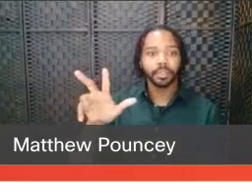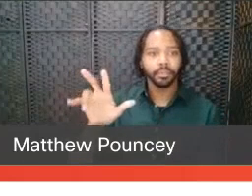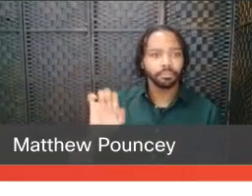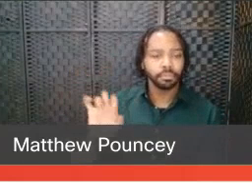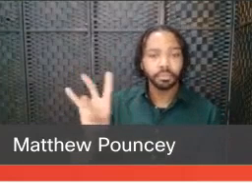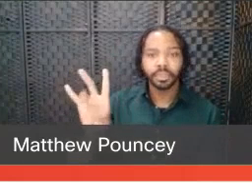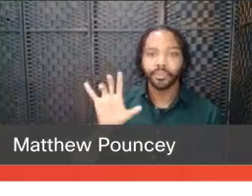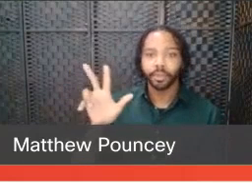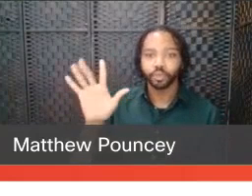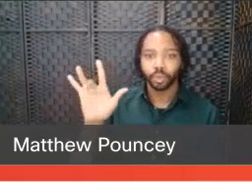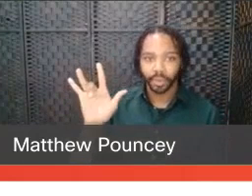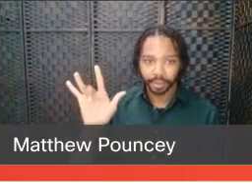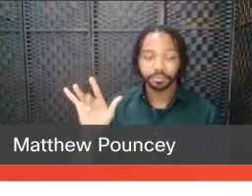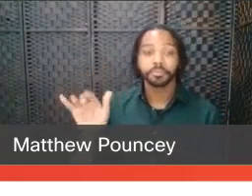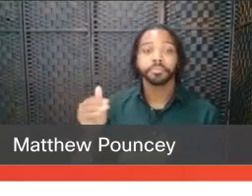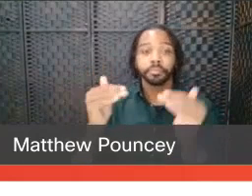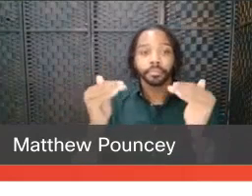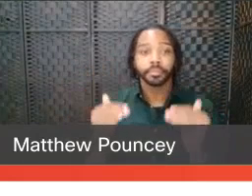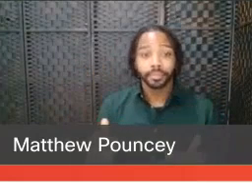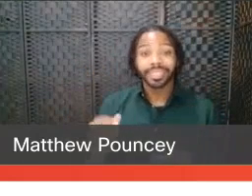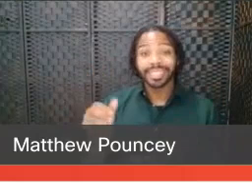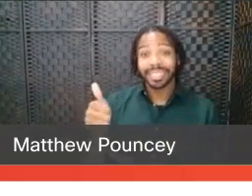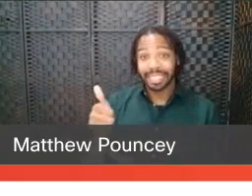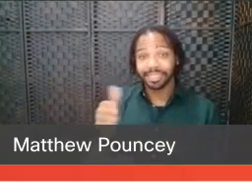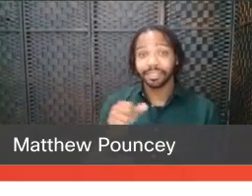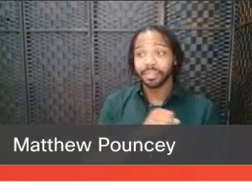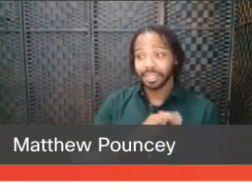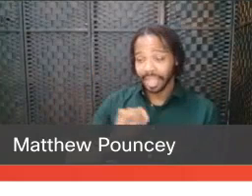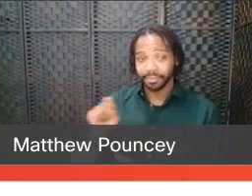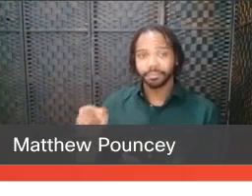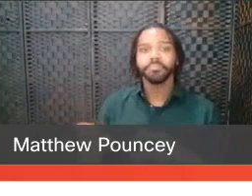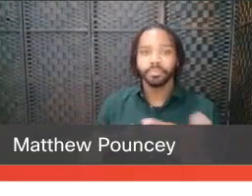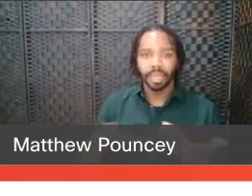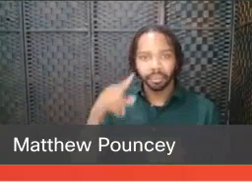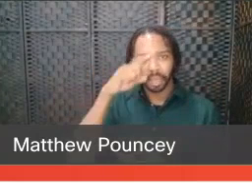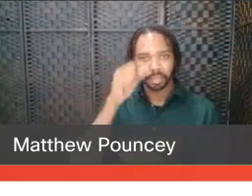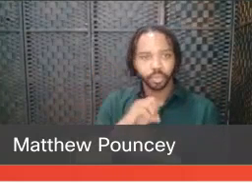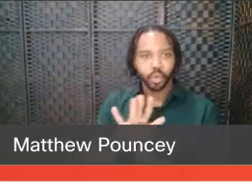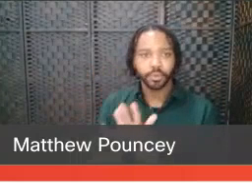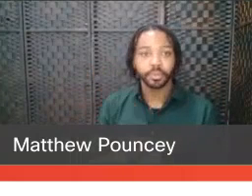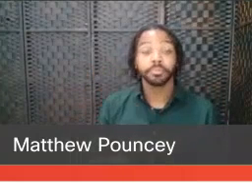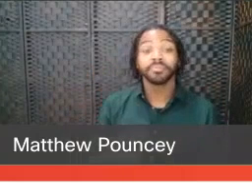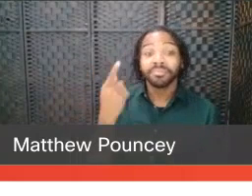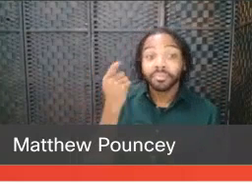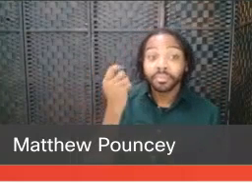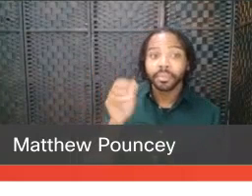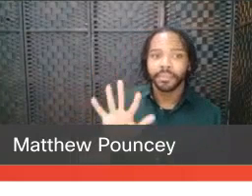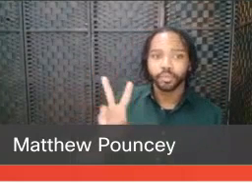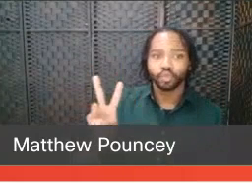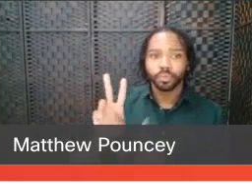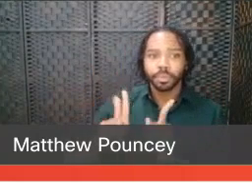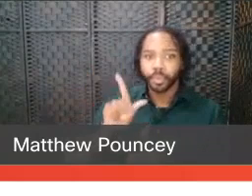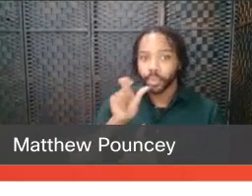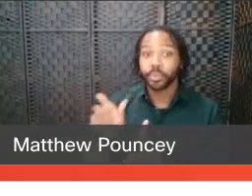point. 10 staff have died from COVID. 52 of the 725 people who